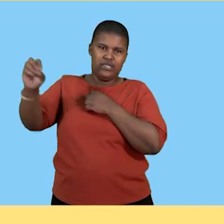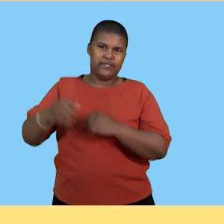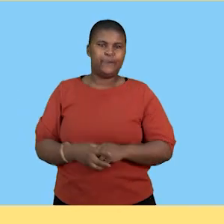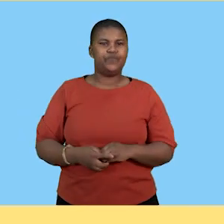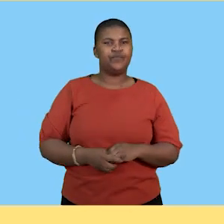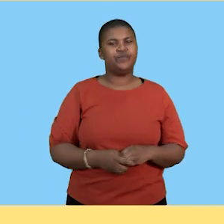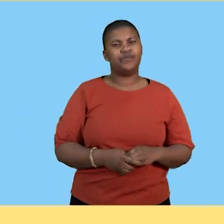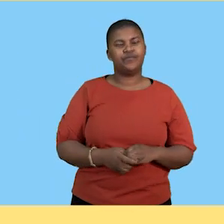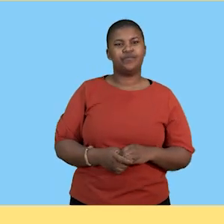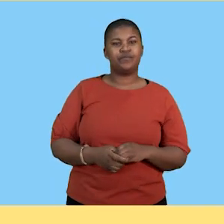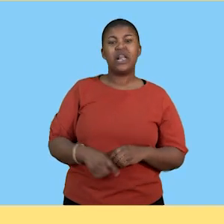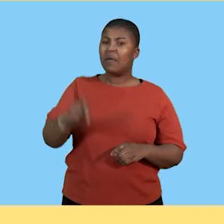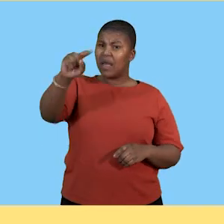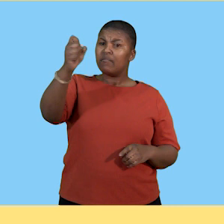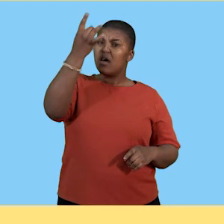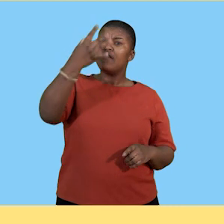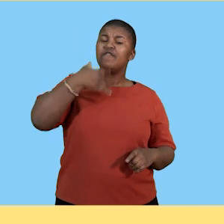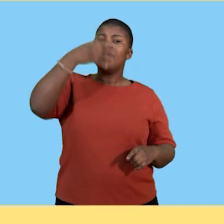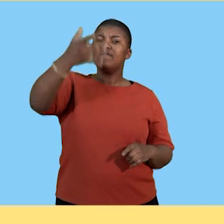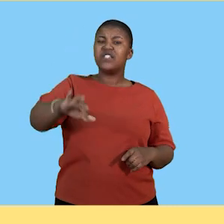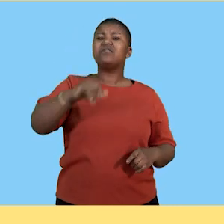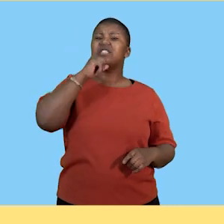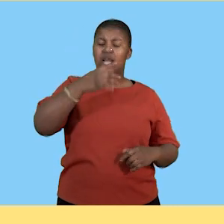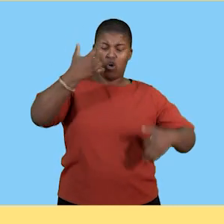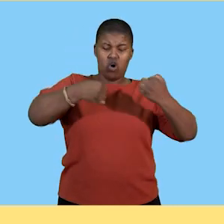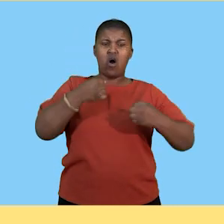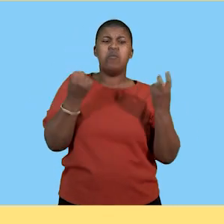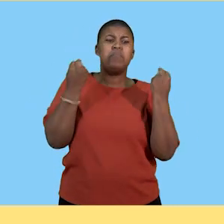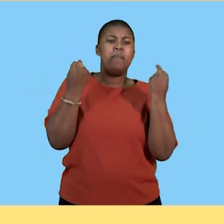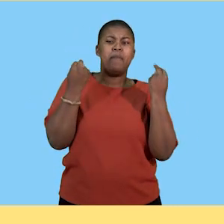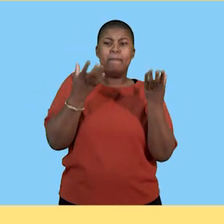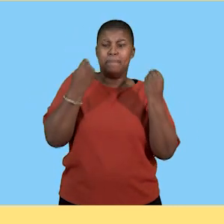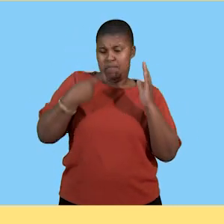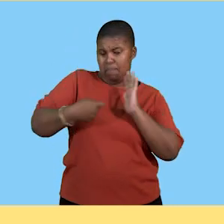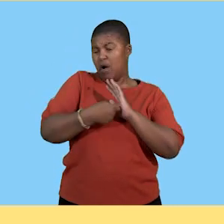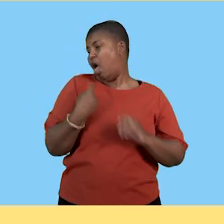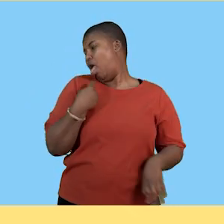161,500. We are told then that a new vehicle was bought,